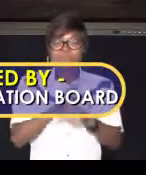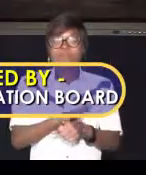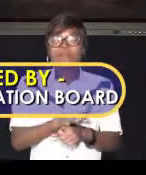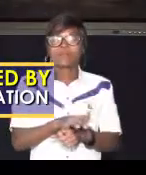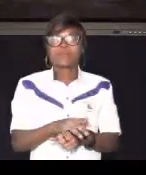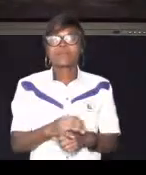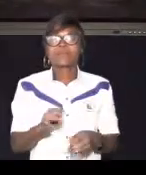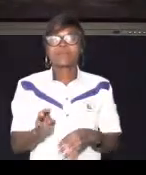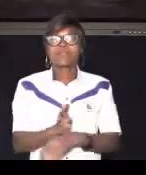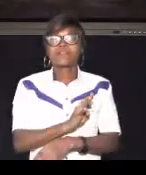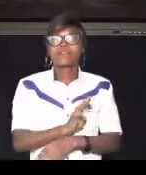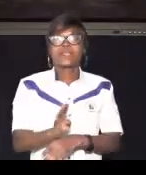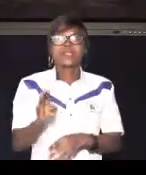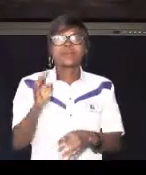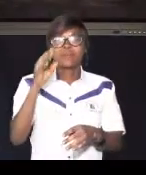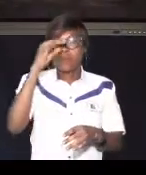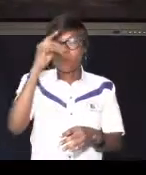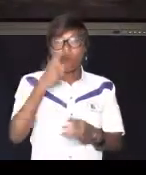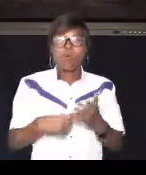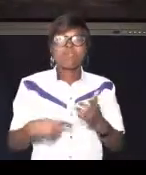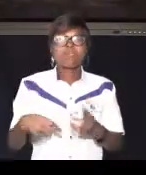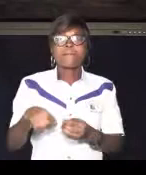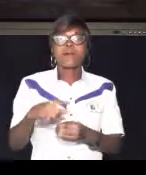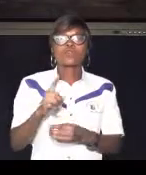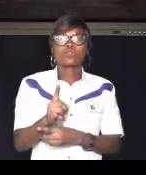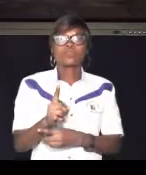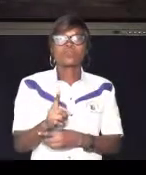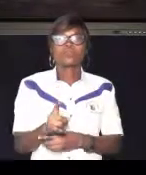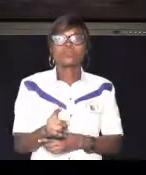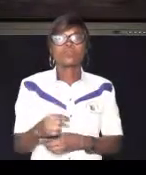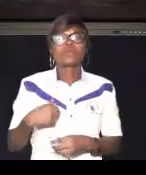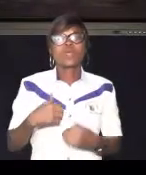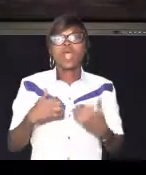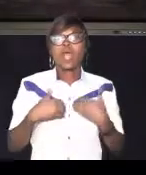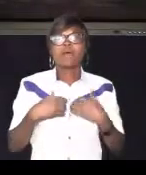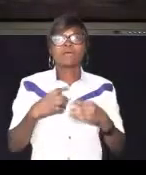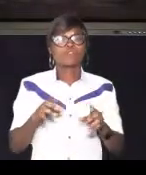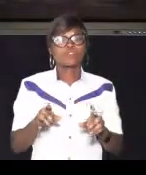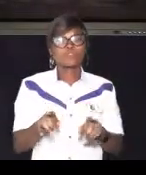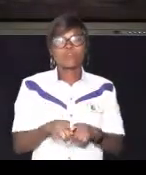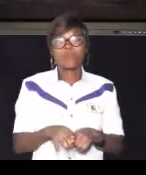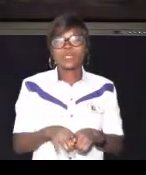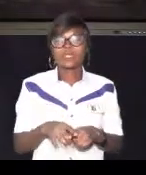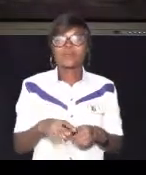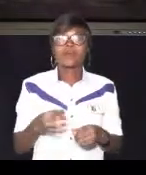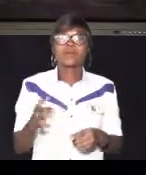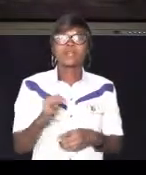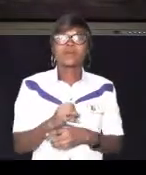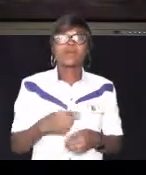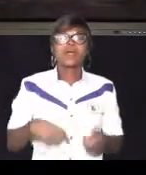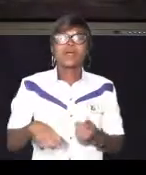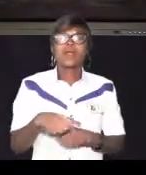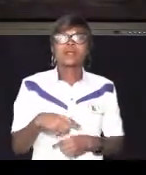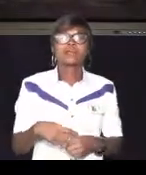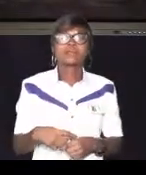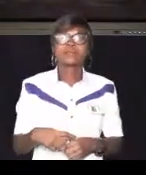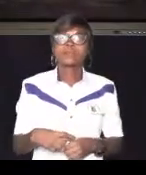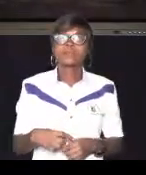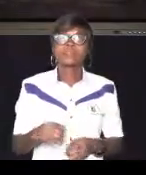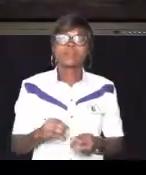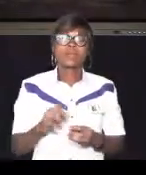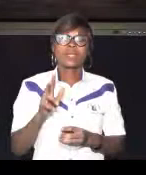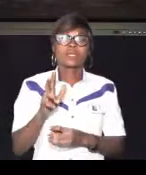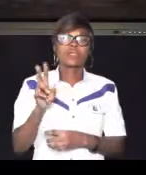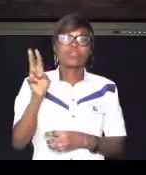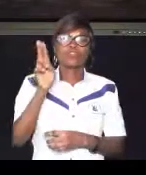is also a successful businessman. What about you? We have so many successful people around us. Number